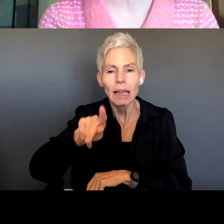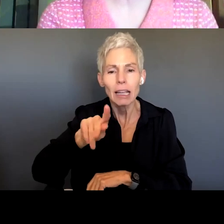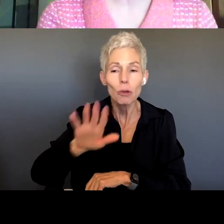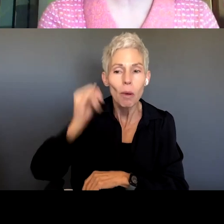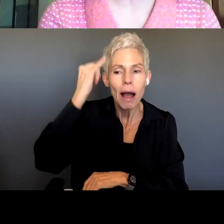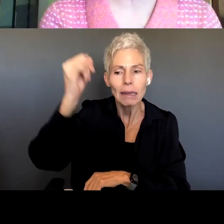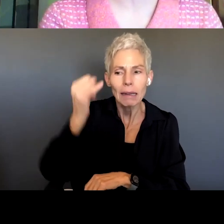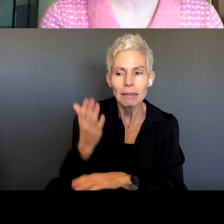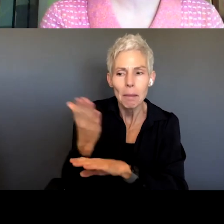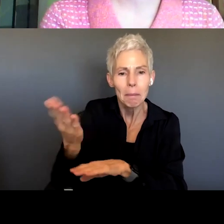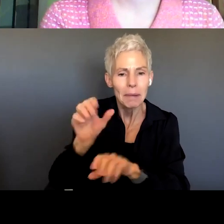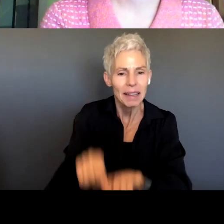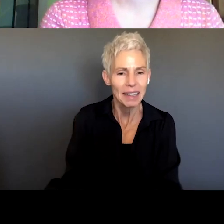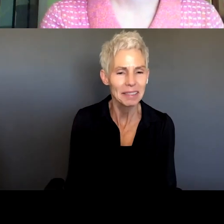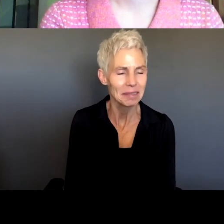And